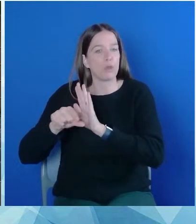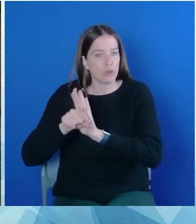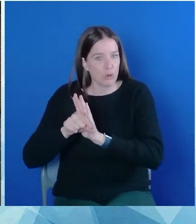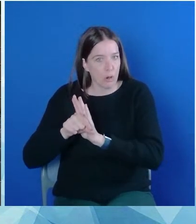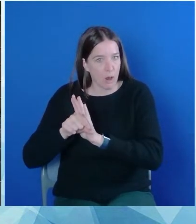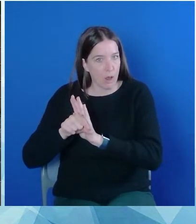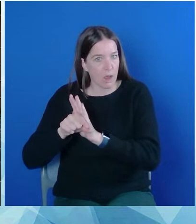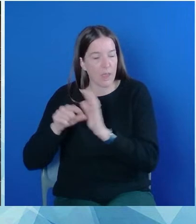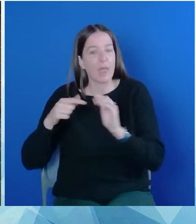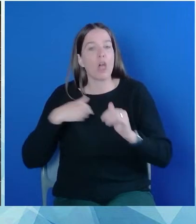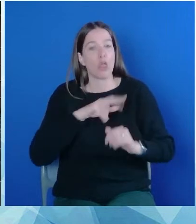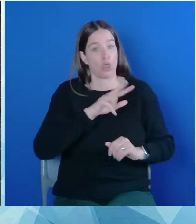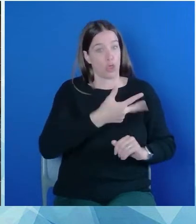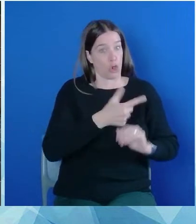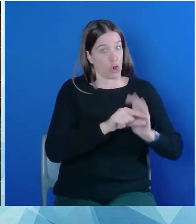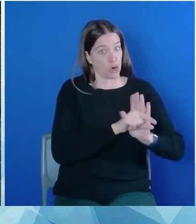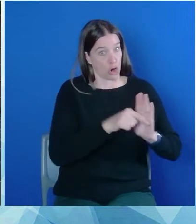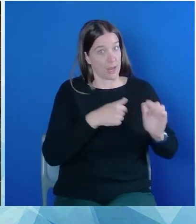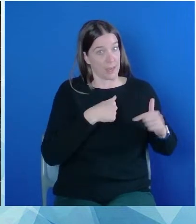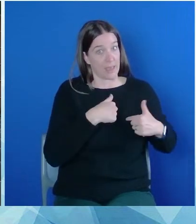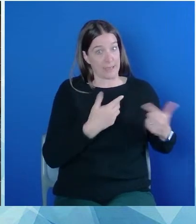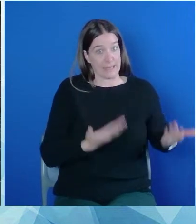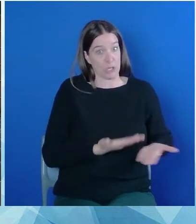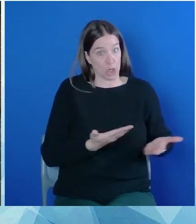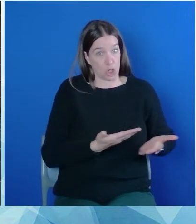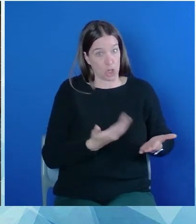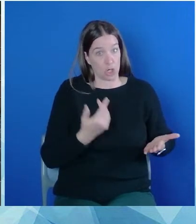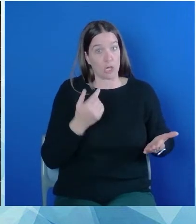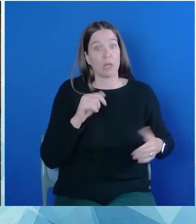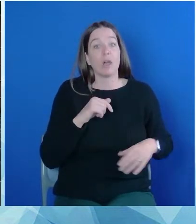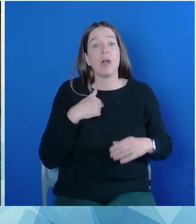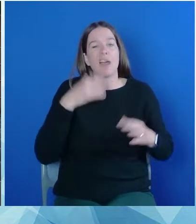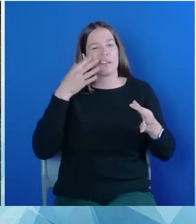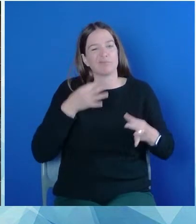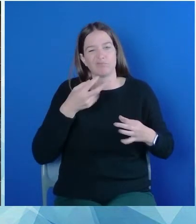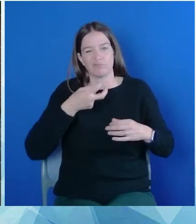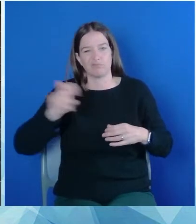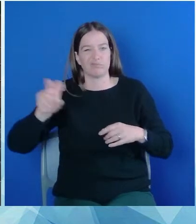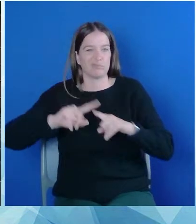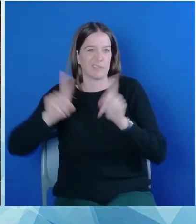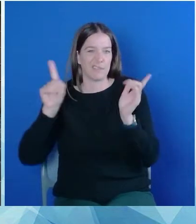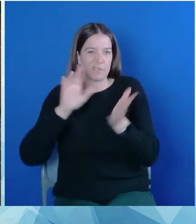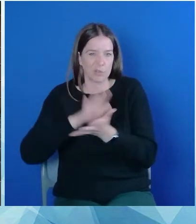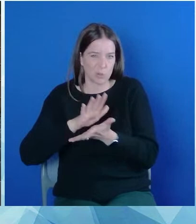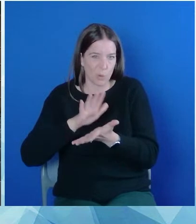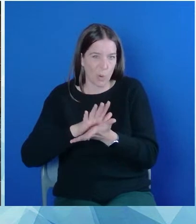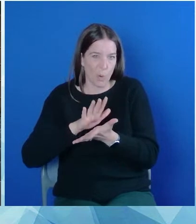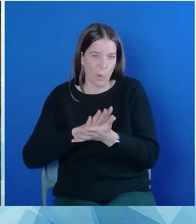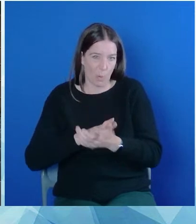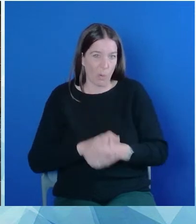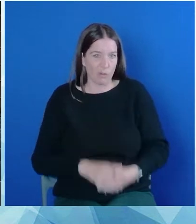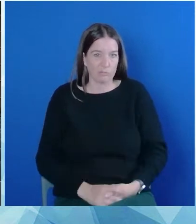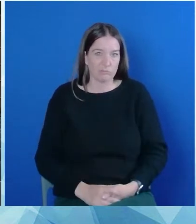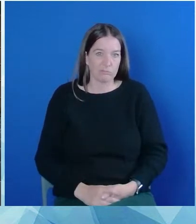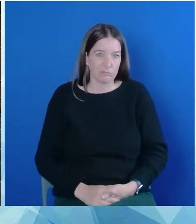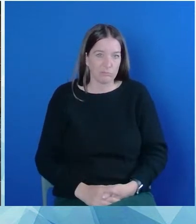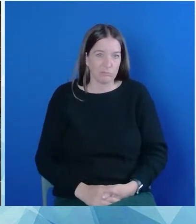I'm from a different school now, but I went to 3rd and 4th grade here, and I decided to transfer to a different school